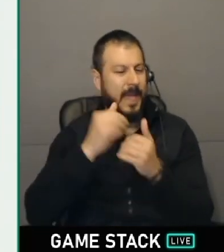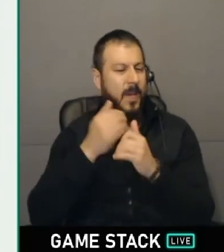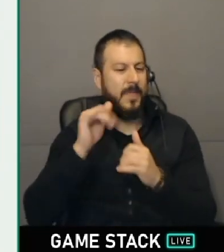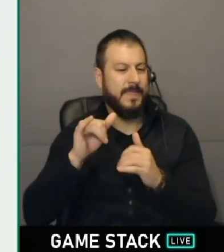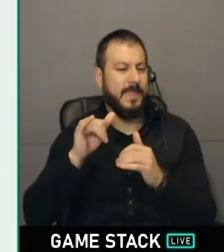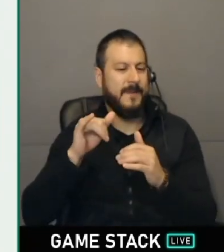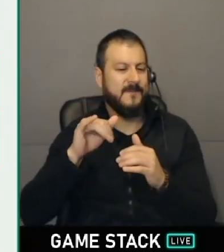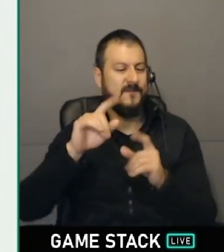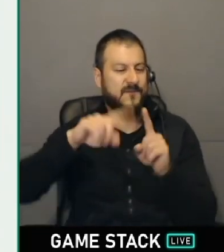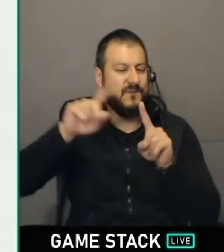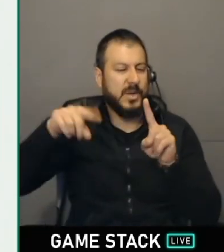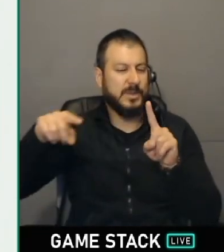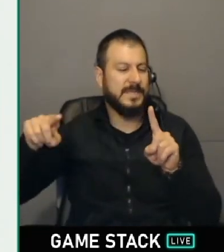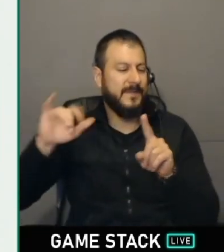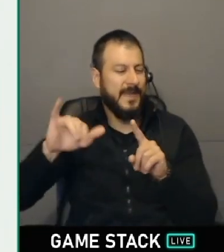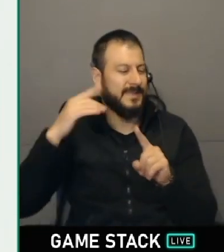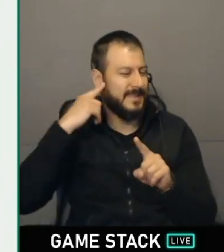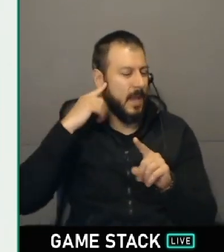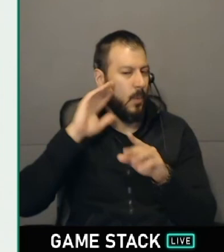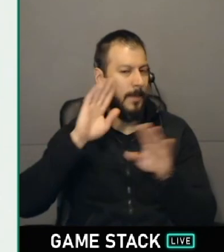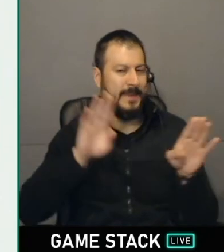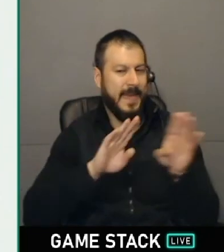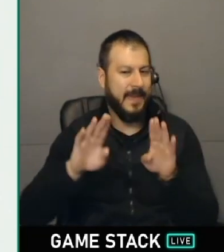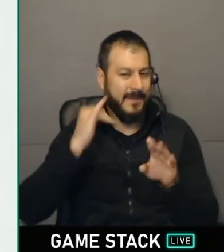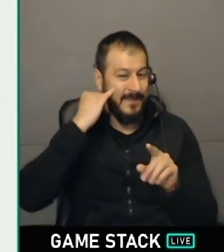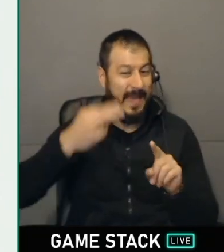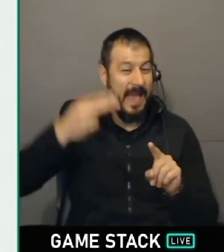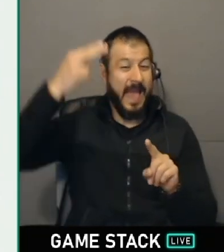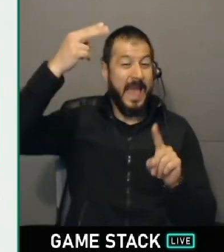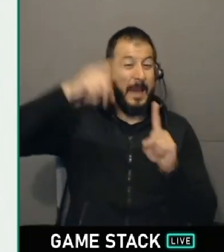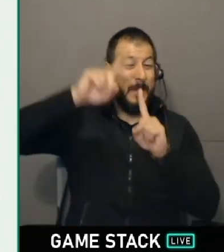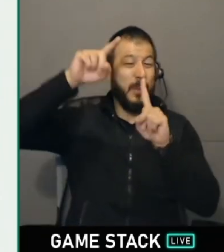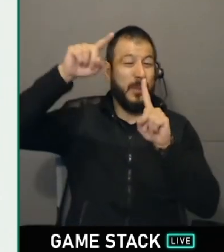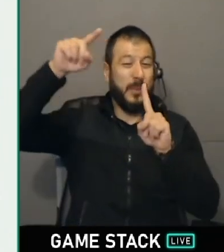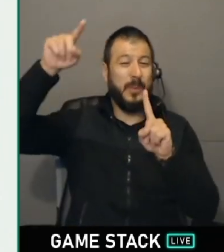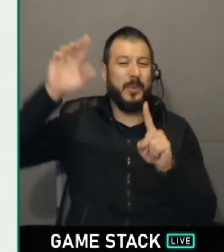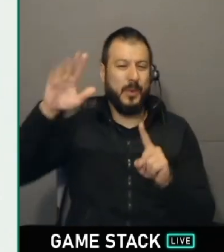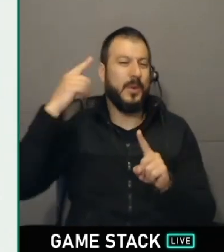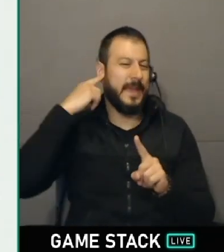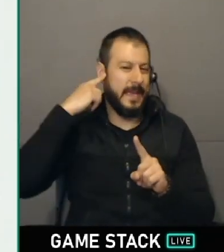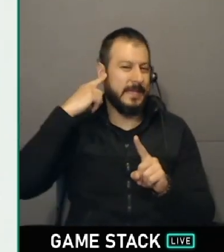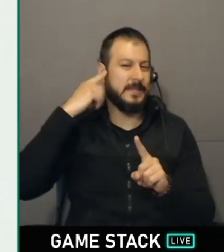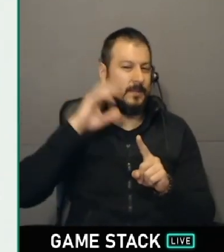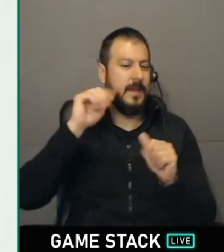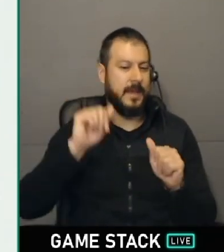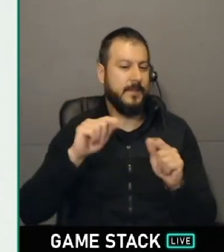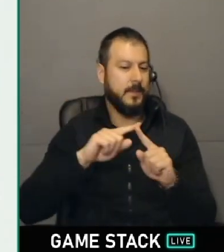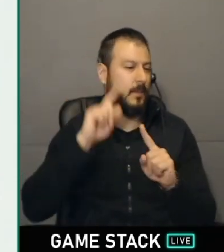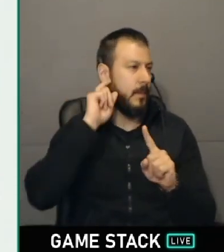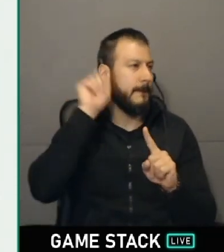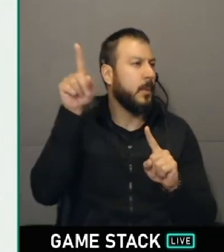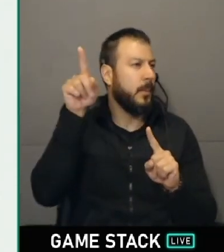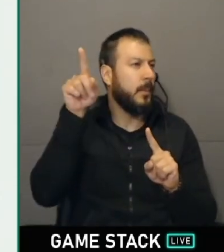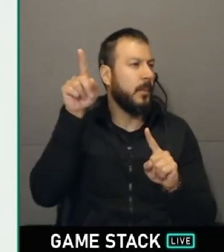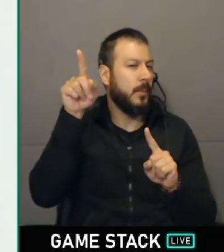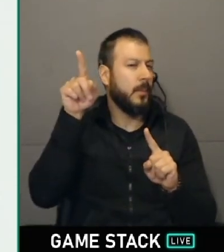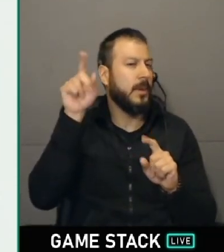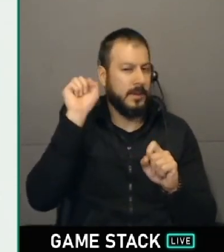going to behave. If it's a higher frequency sound, your ears will naturally be able to pinpoint that sound.